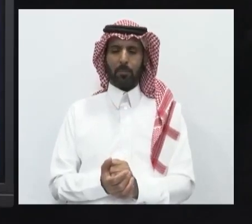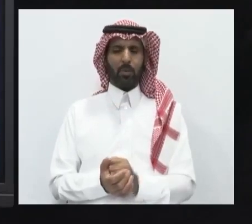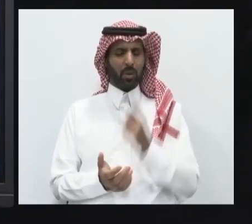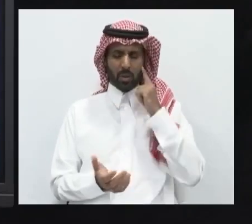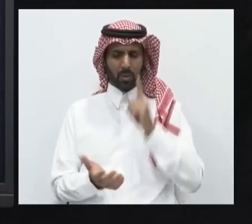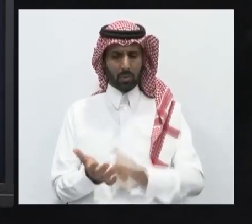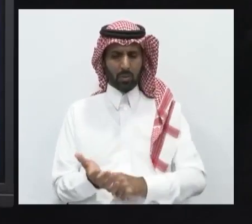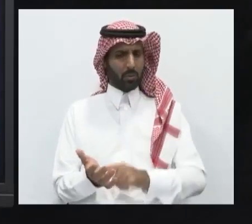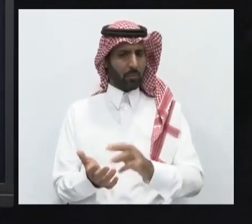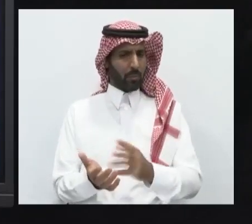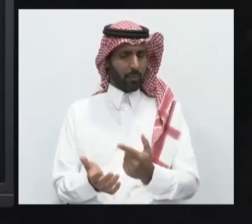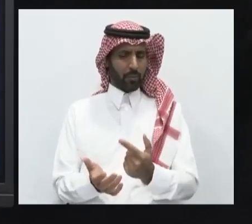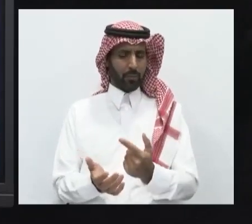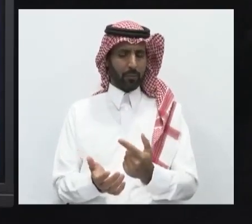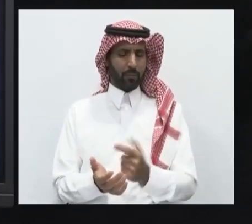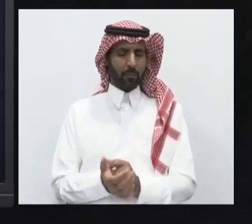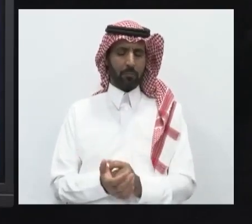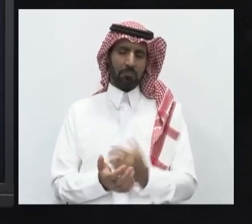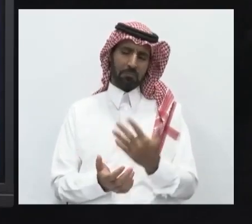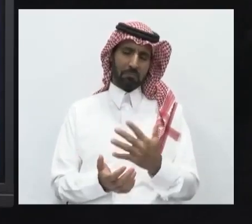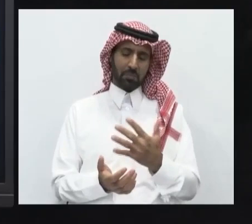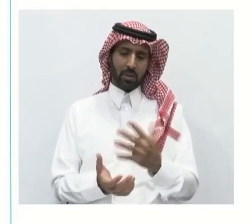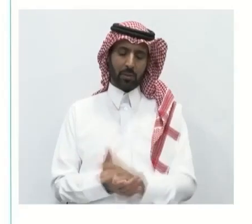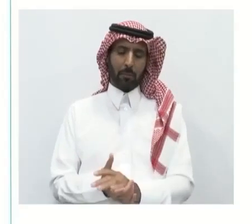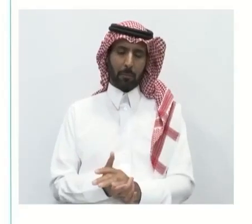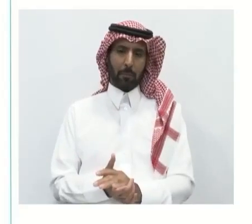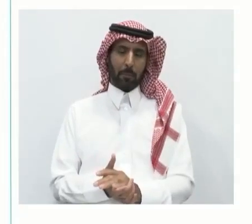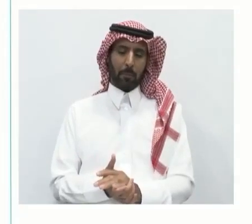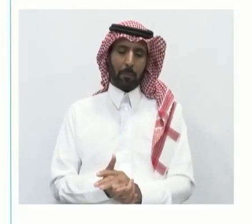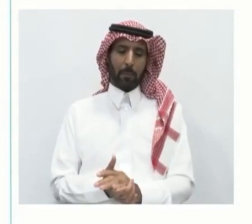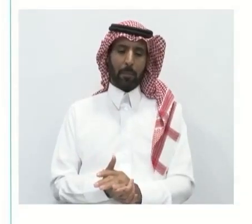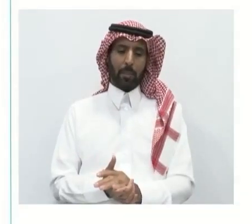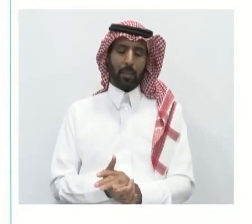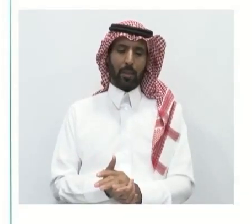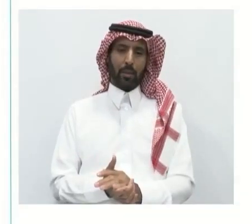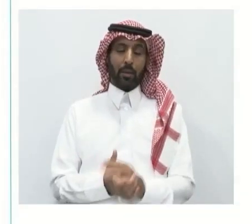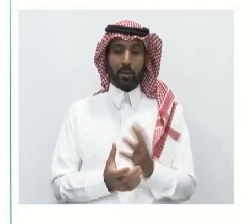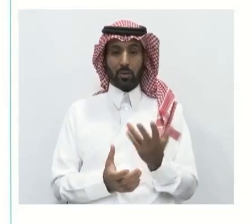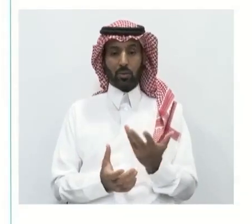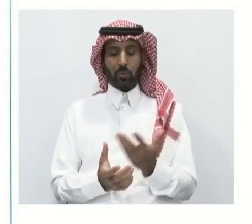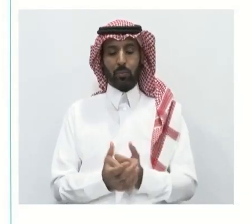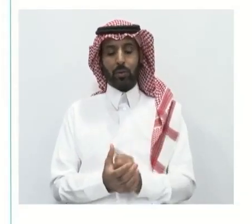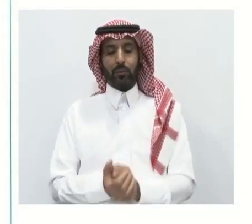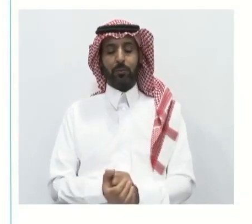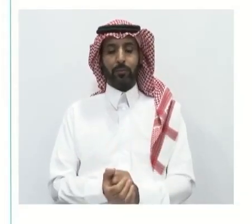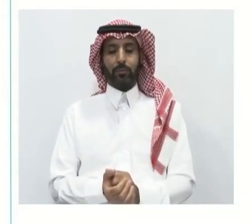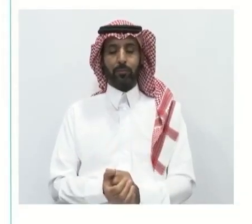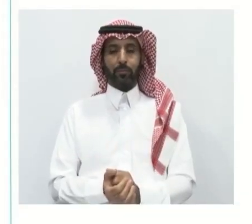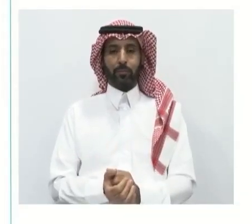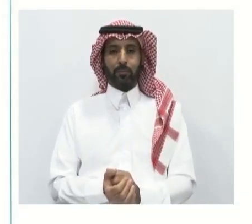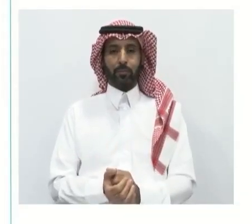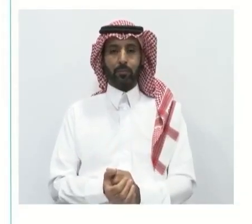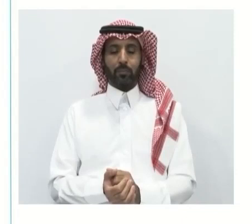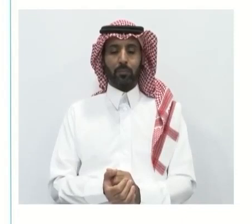have any proof of that. You're just assuming. And we will see the word assume in the pages 26 and 27